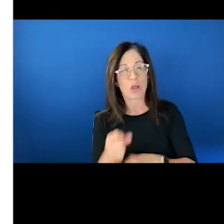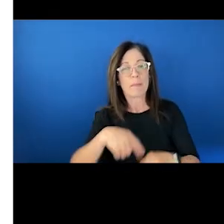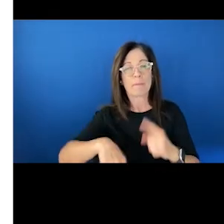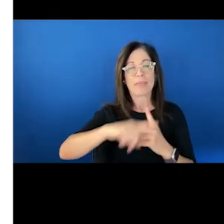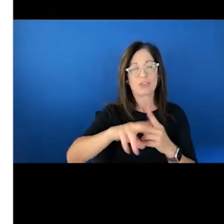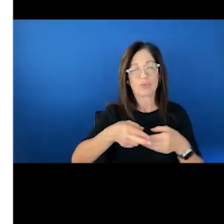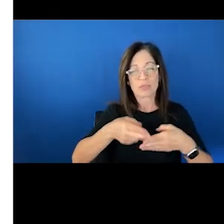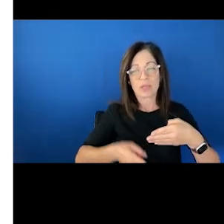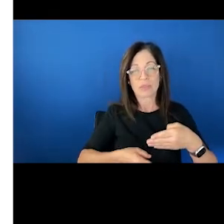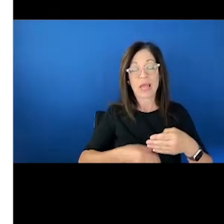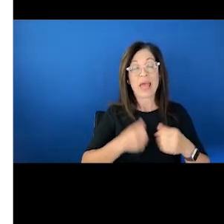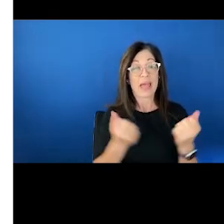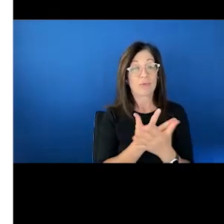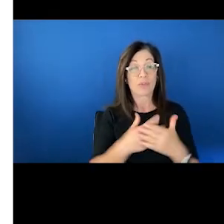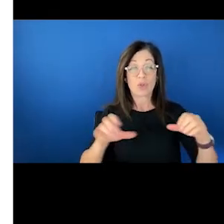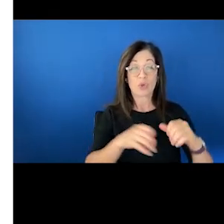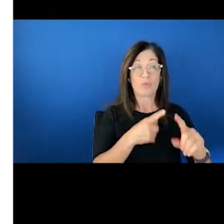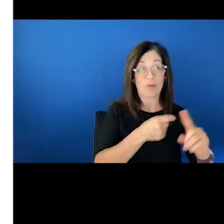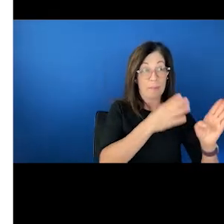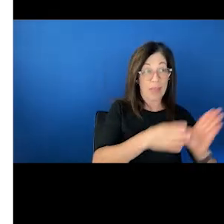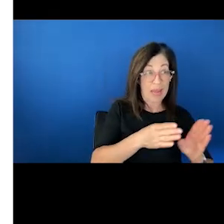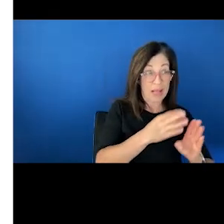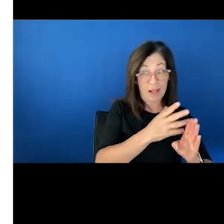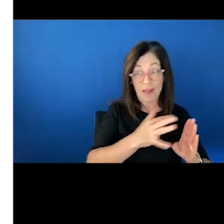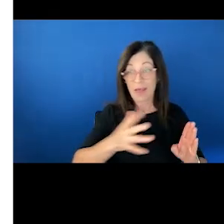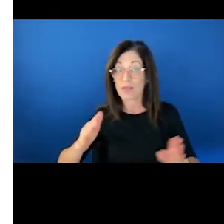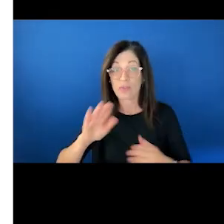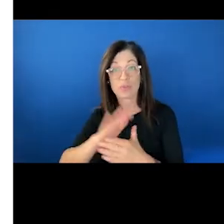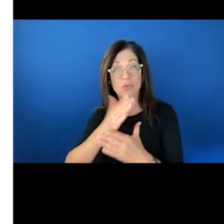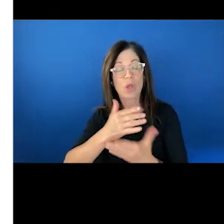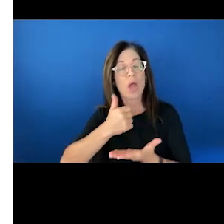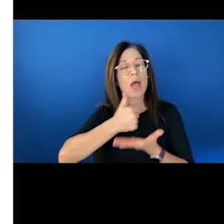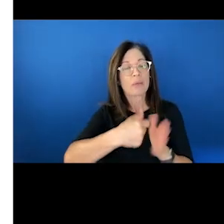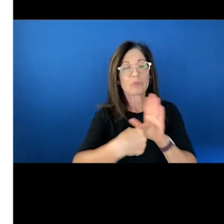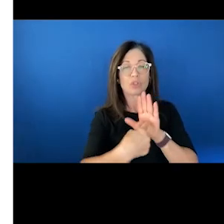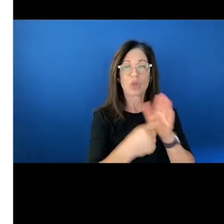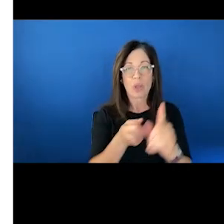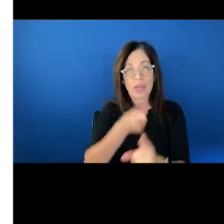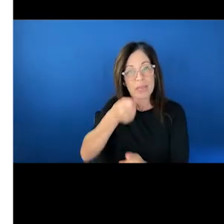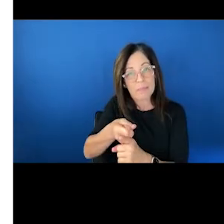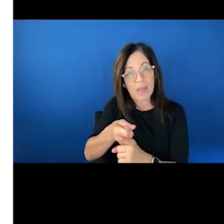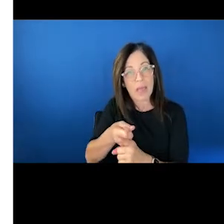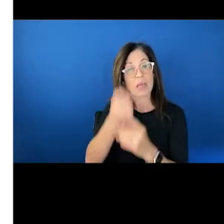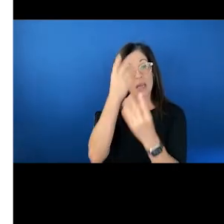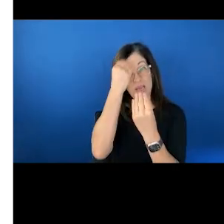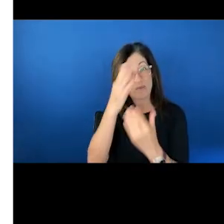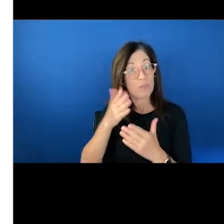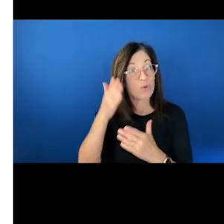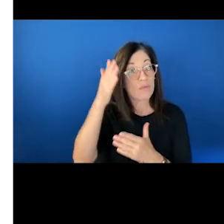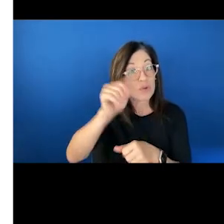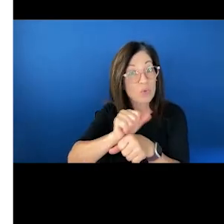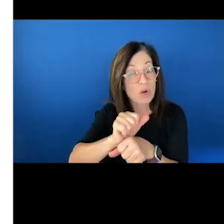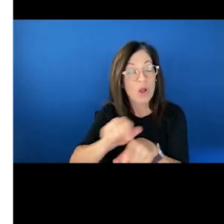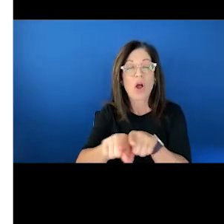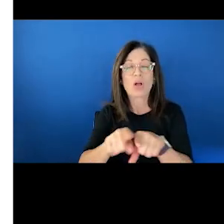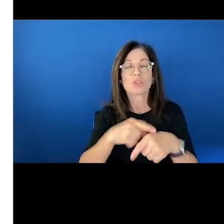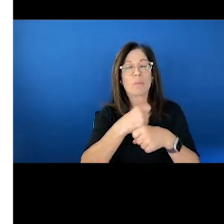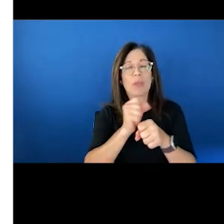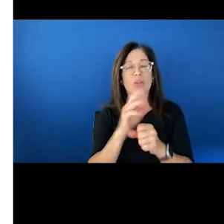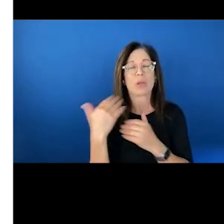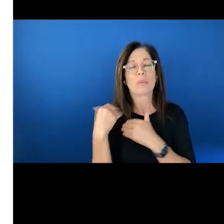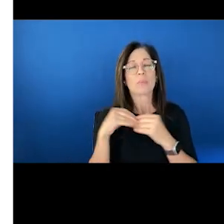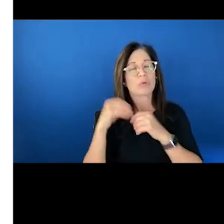The steps you take from planning to sharing help demonstrate impact, inform future work, and strengthen